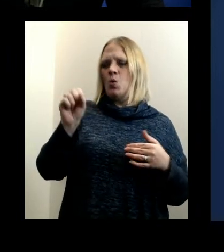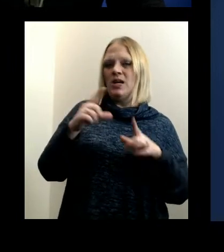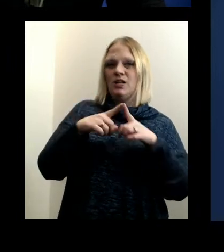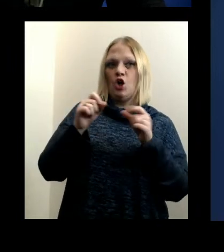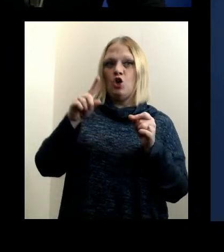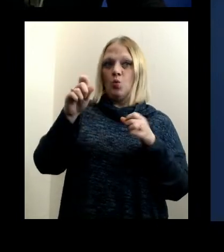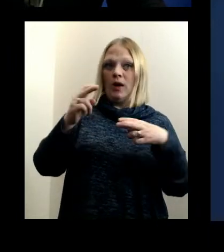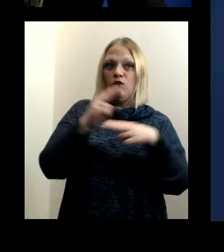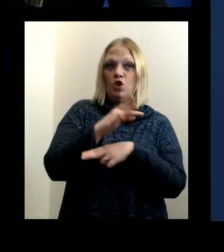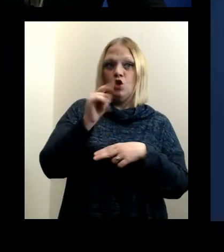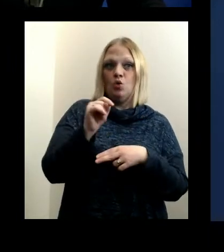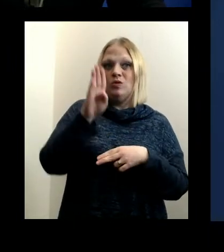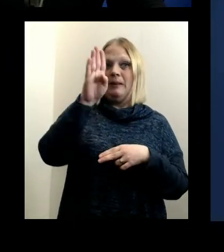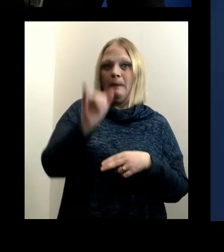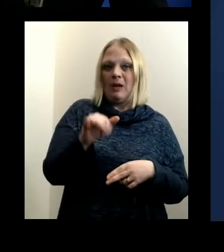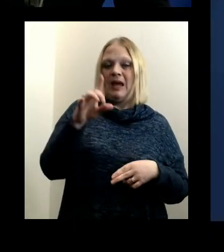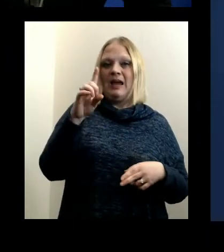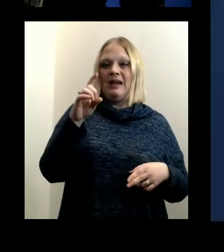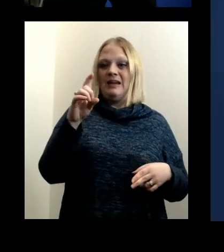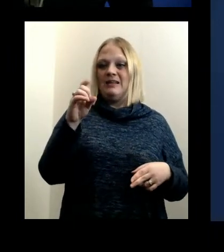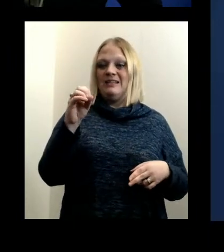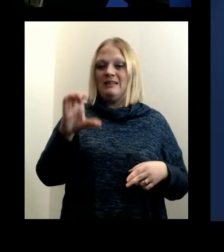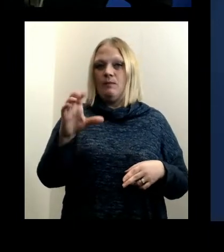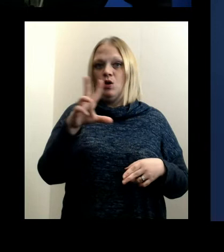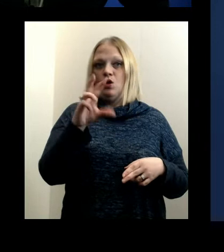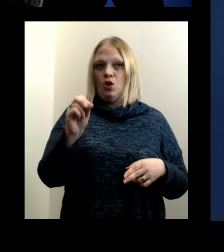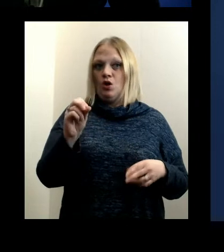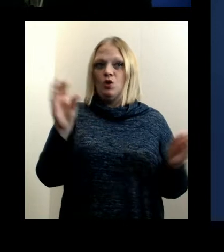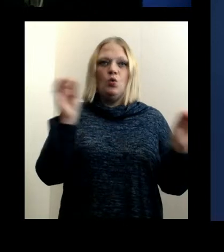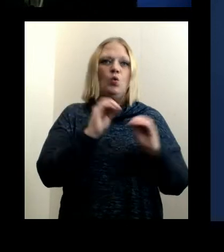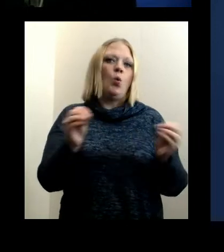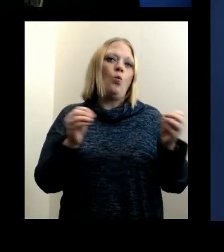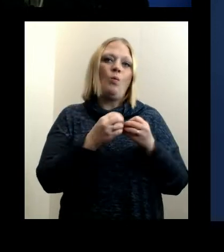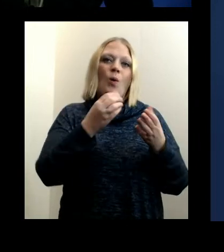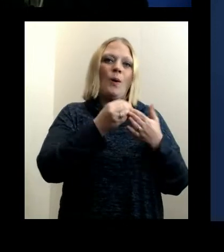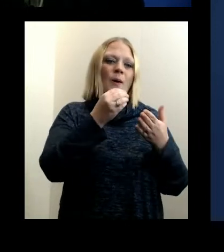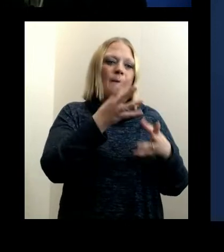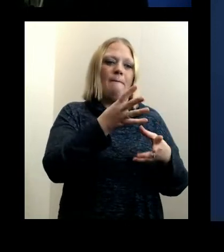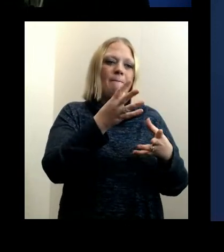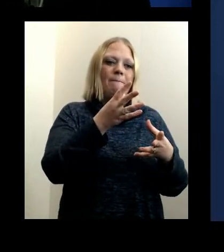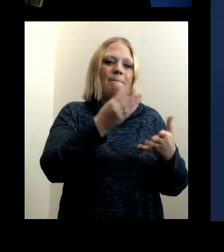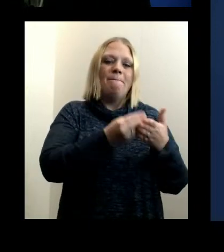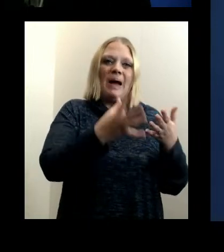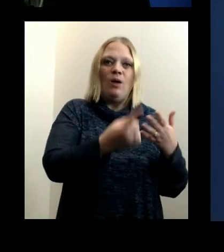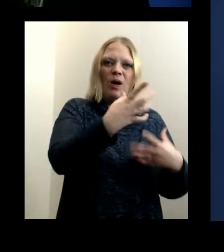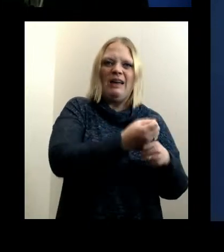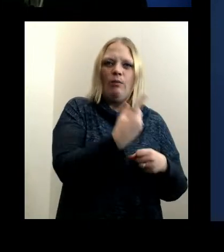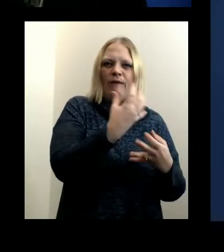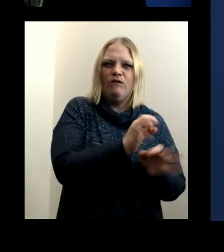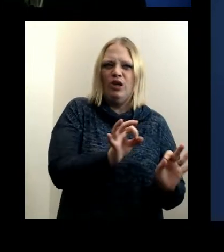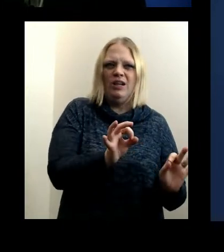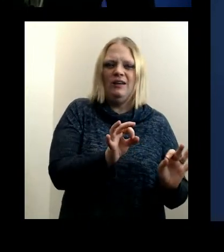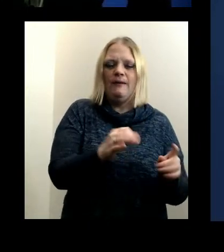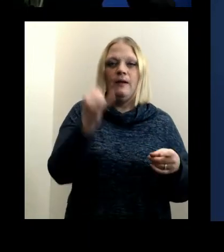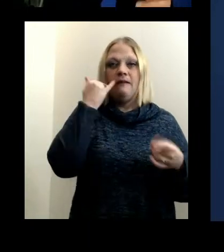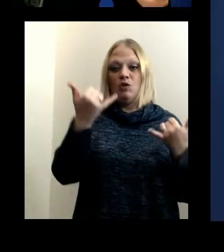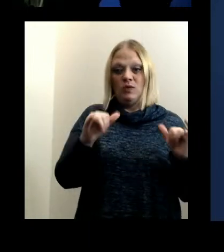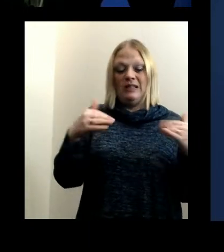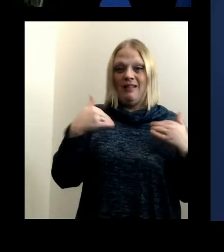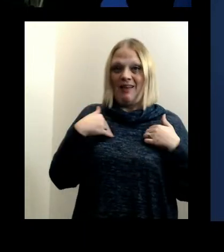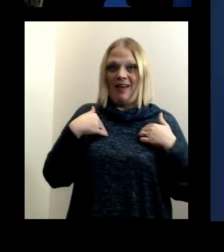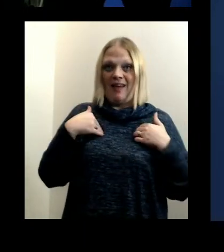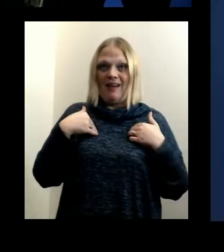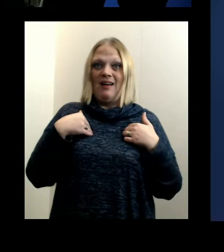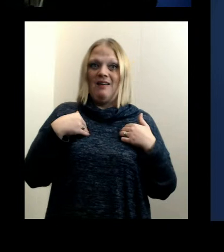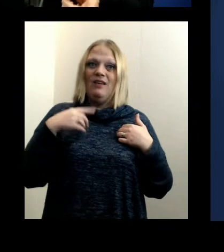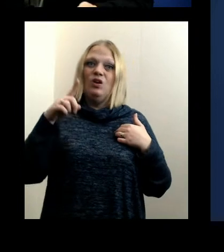it by December 30th. We're no longer doing the buy one, get one frees, but if you got a free bonus card from the what we did earlier in the year, you need to